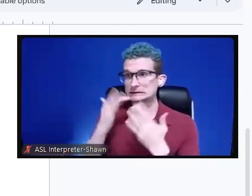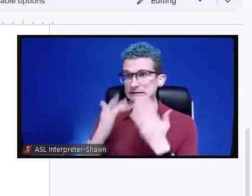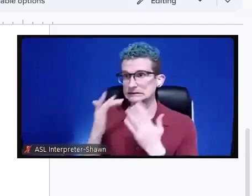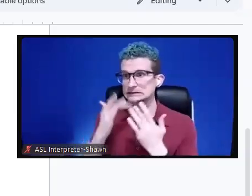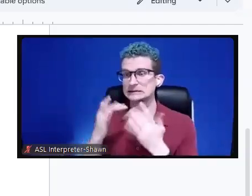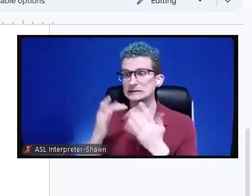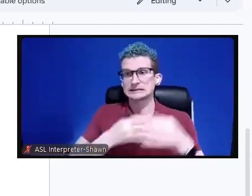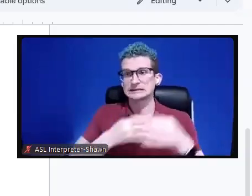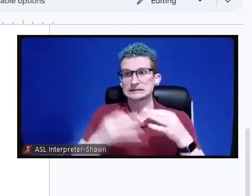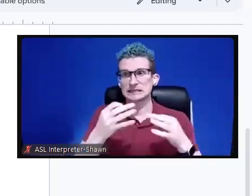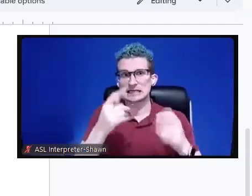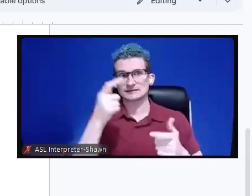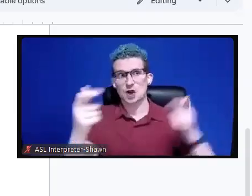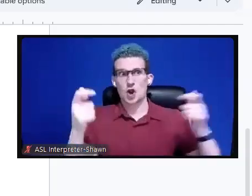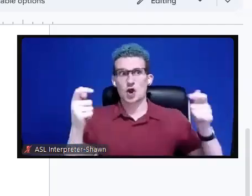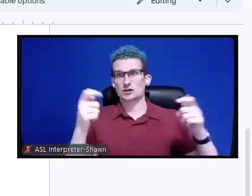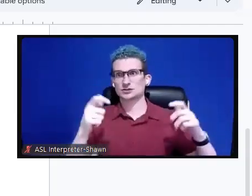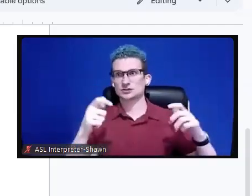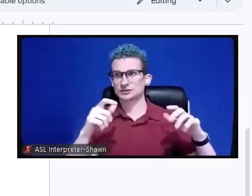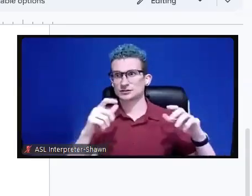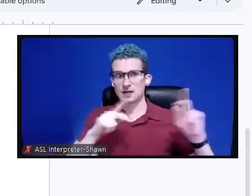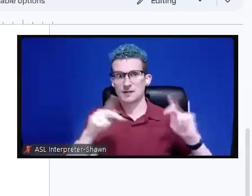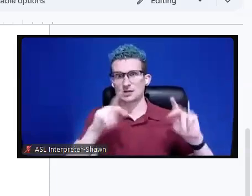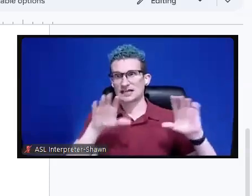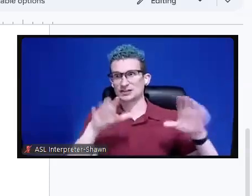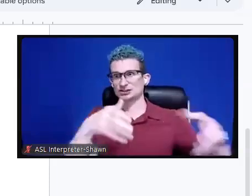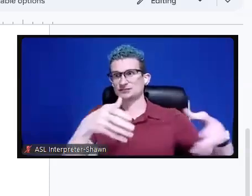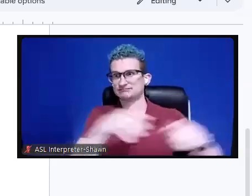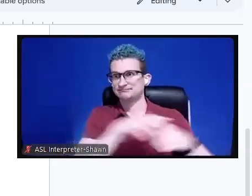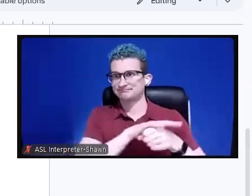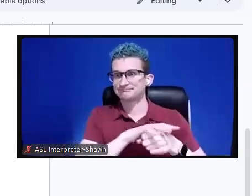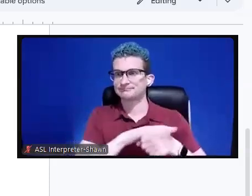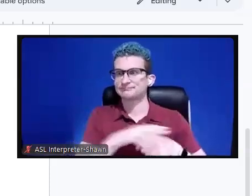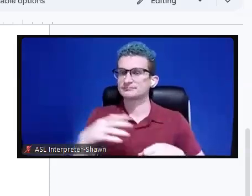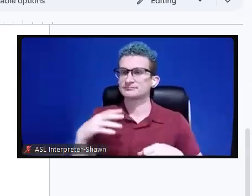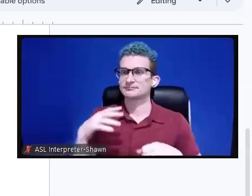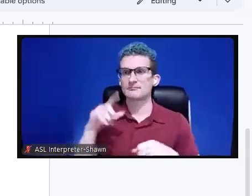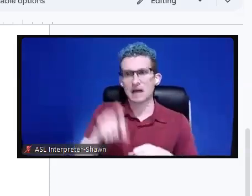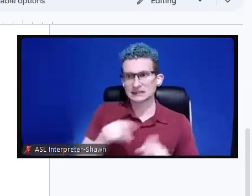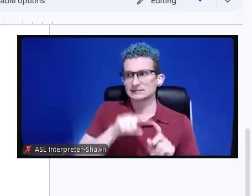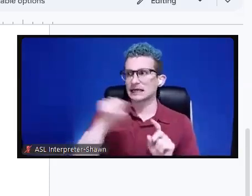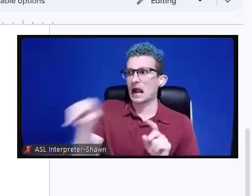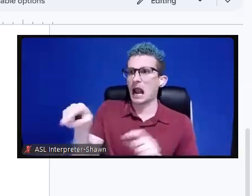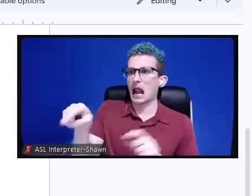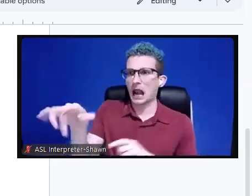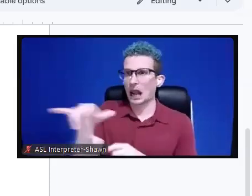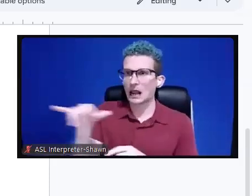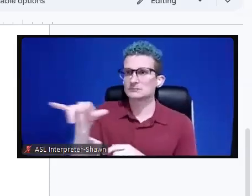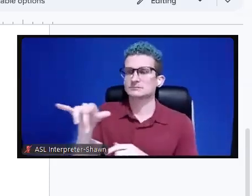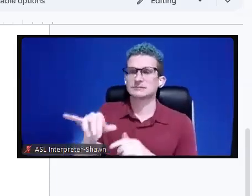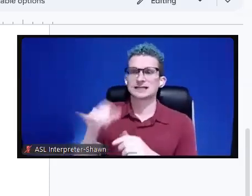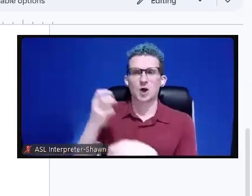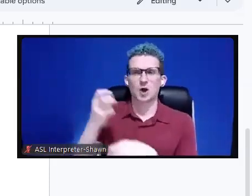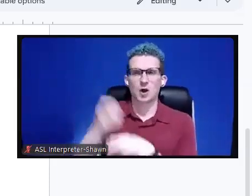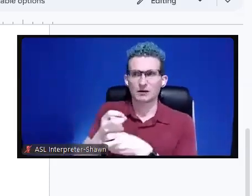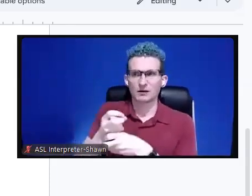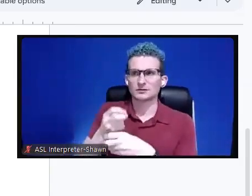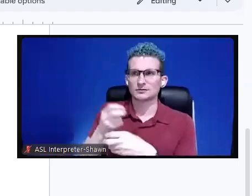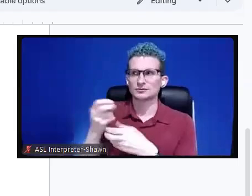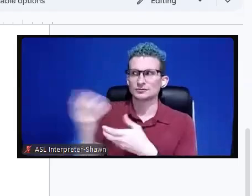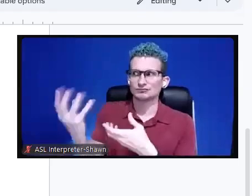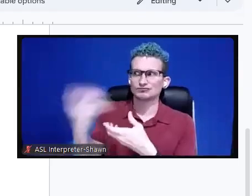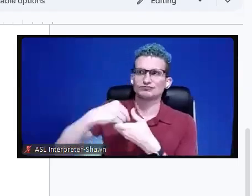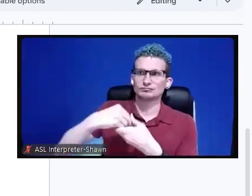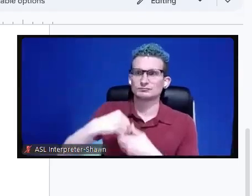rural areas so we can get ourselves out there in the communities because that's a hard one. So yeah. Thanks so much.